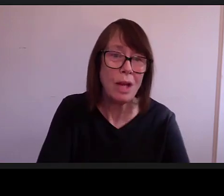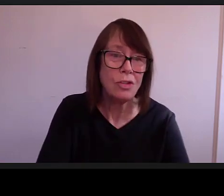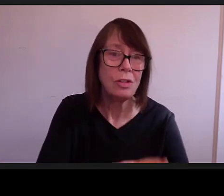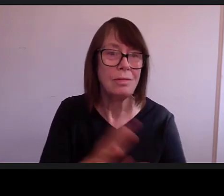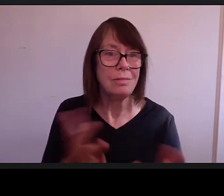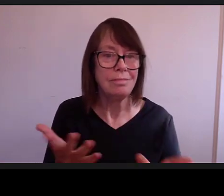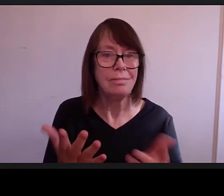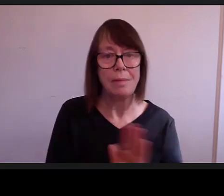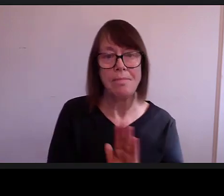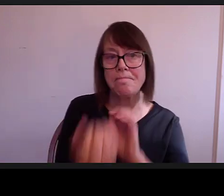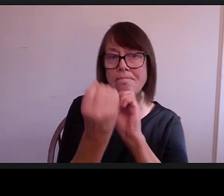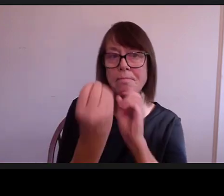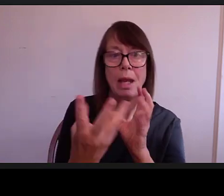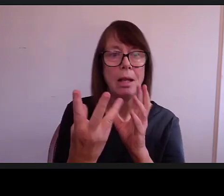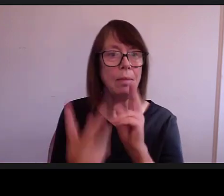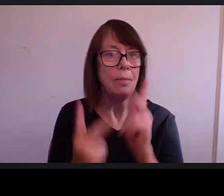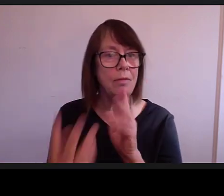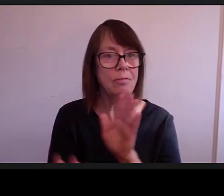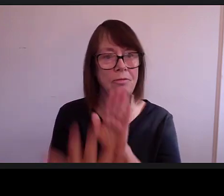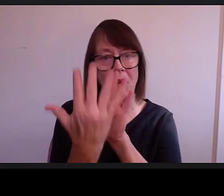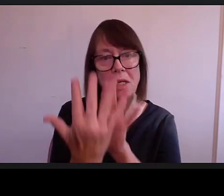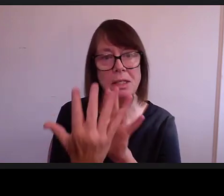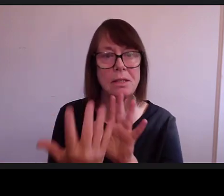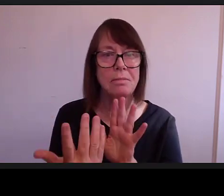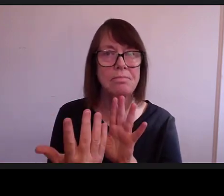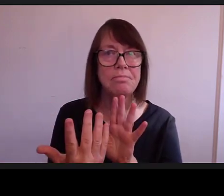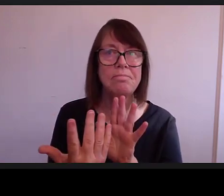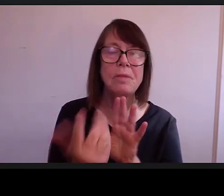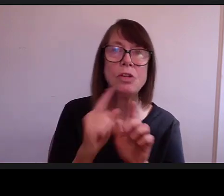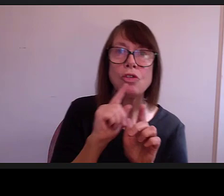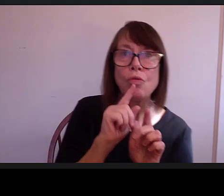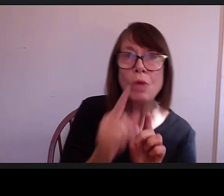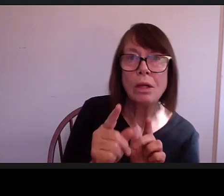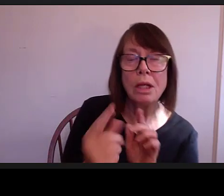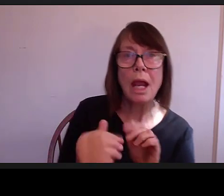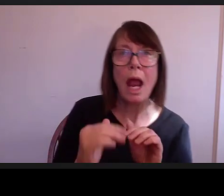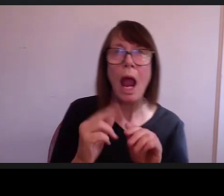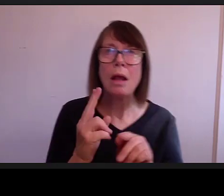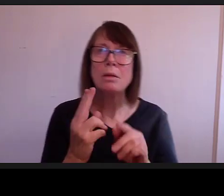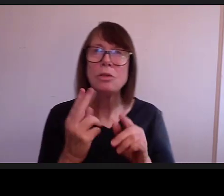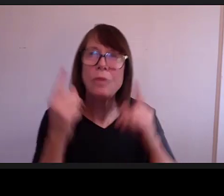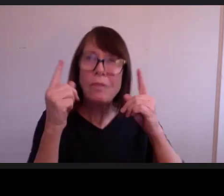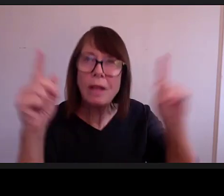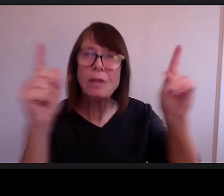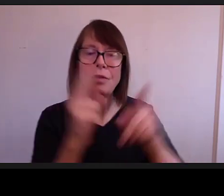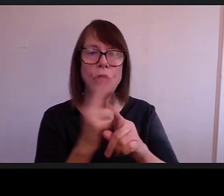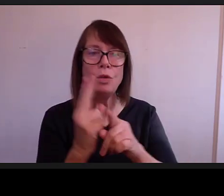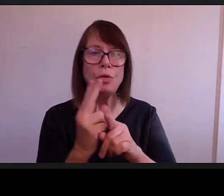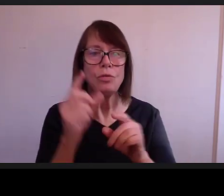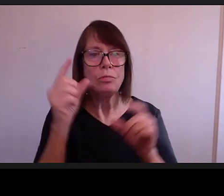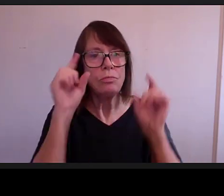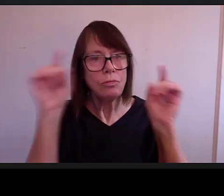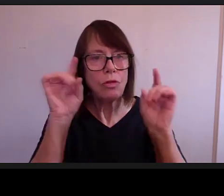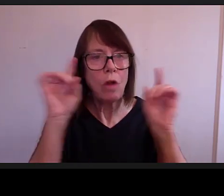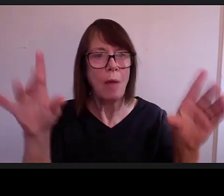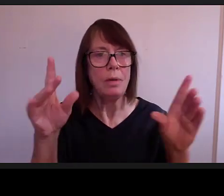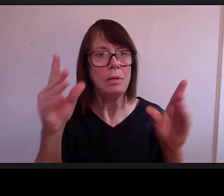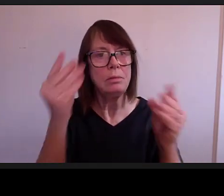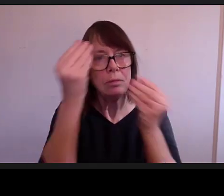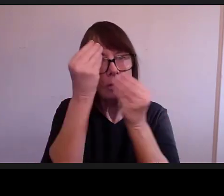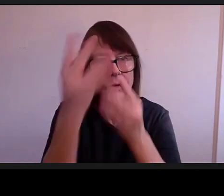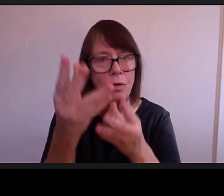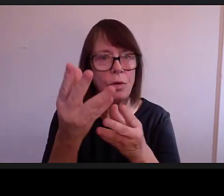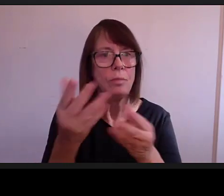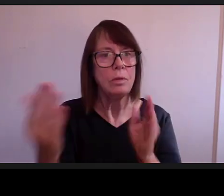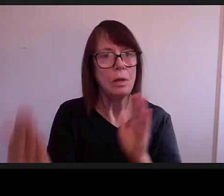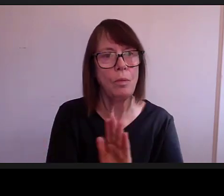by many in order to actually practice that trauma-informed approach. So bearing all of these wonderful comments that